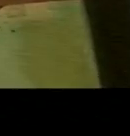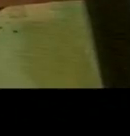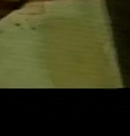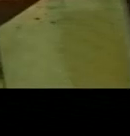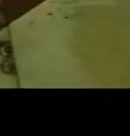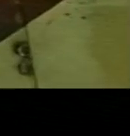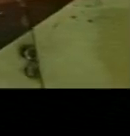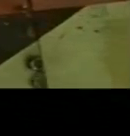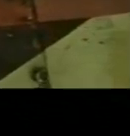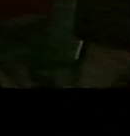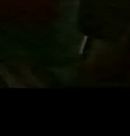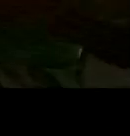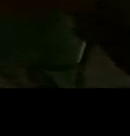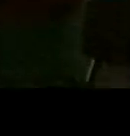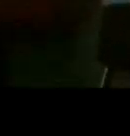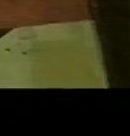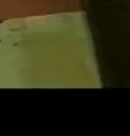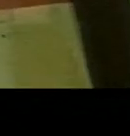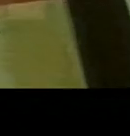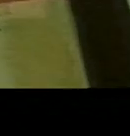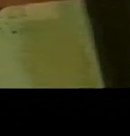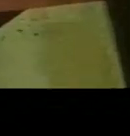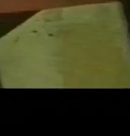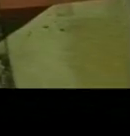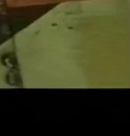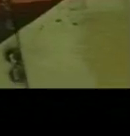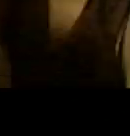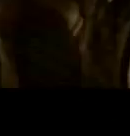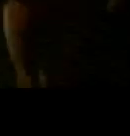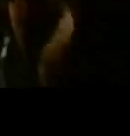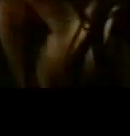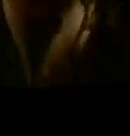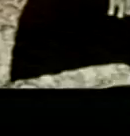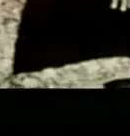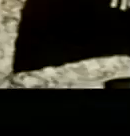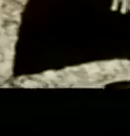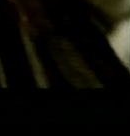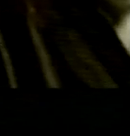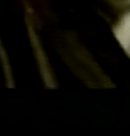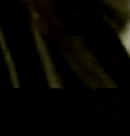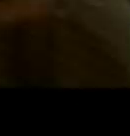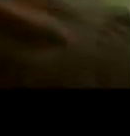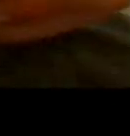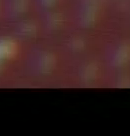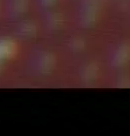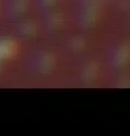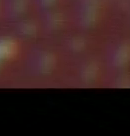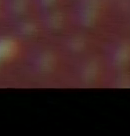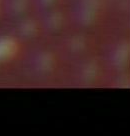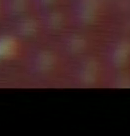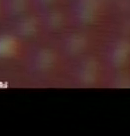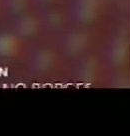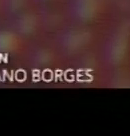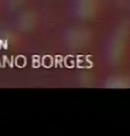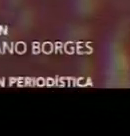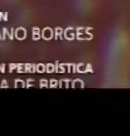your bun. Hell Rasta, take us from the slum. Never give up, matter what, King Selassie, I bless you. Separation